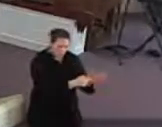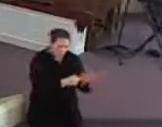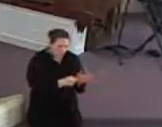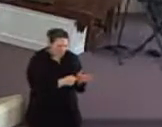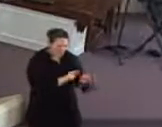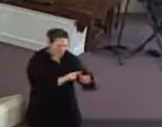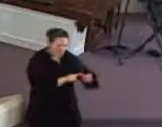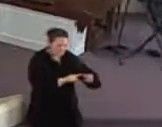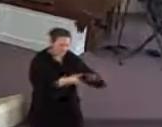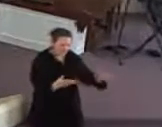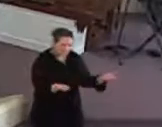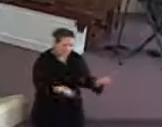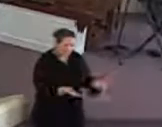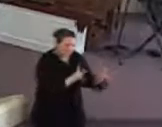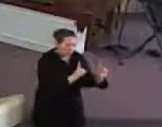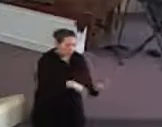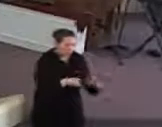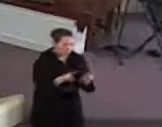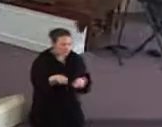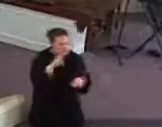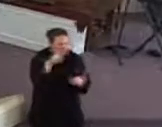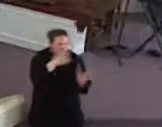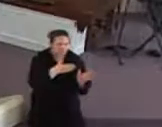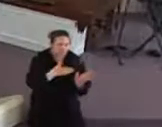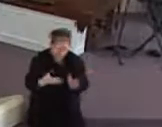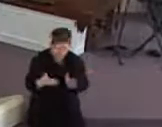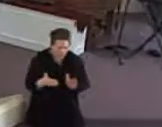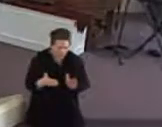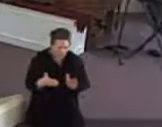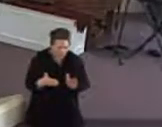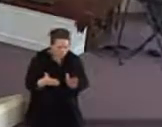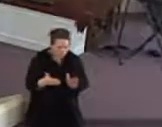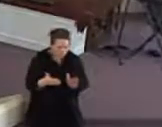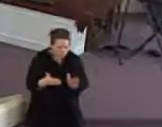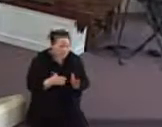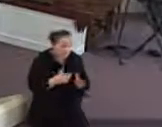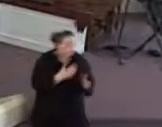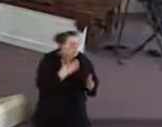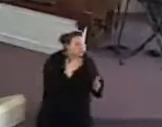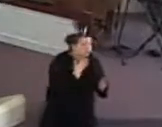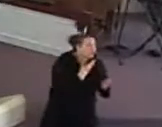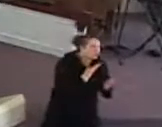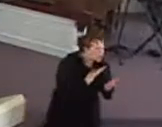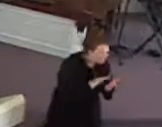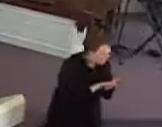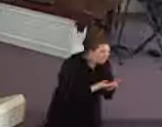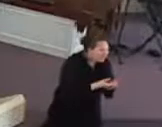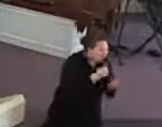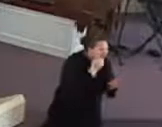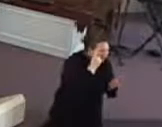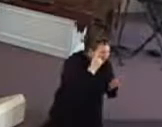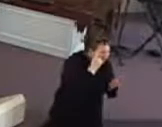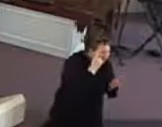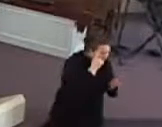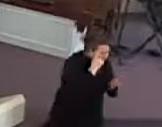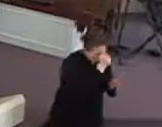to do things according to his plan. And even though it was well intended, amen, he